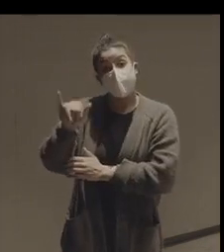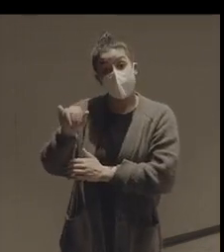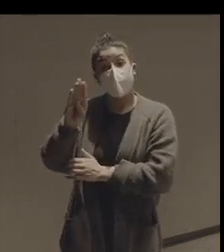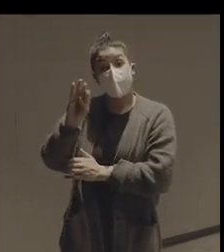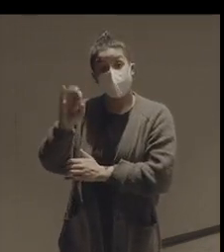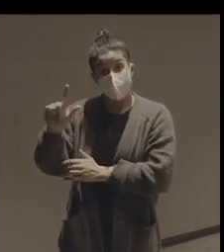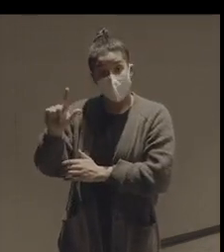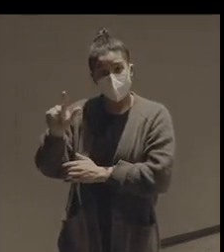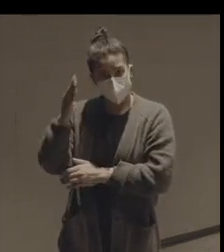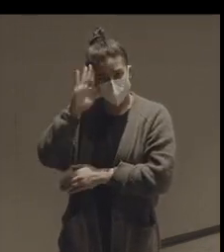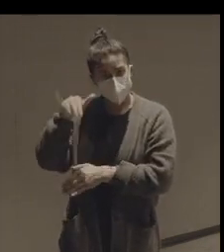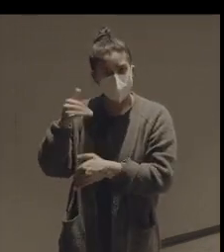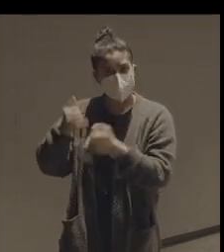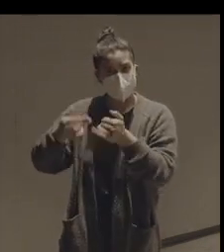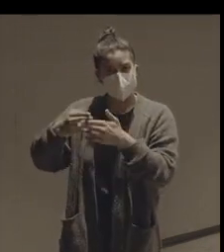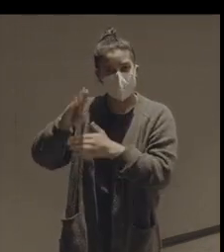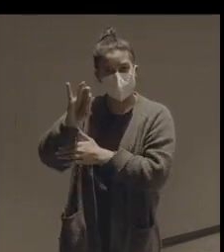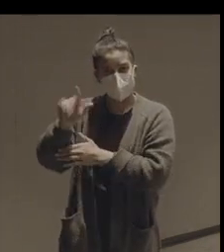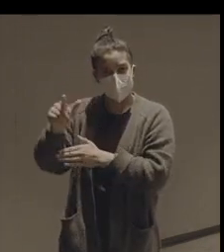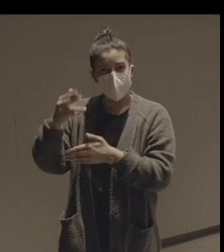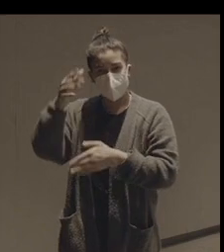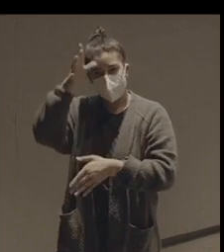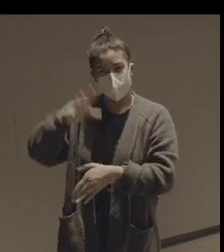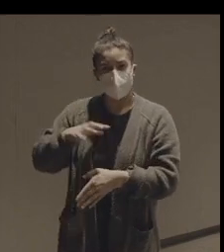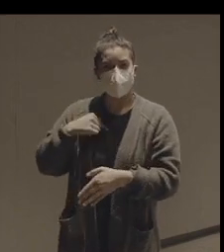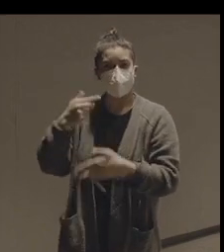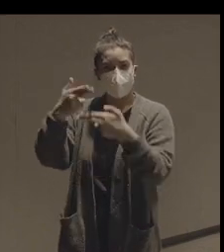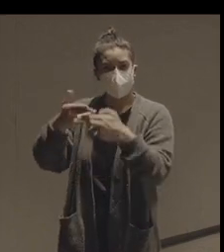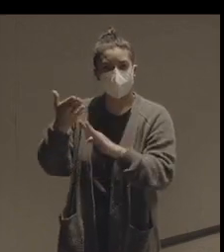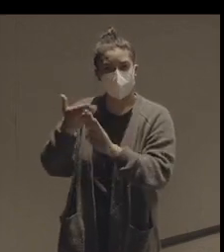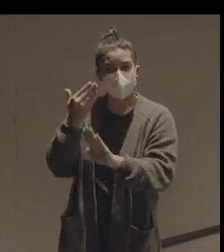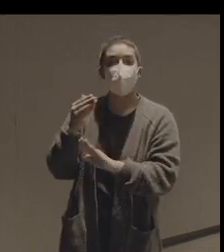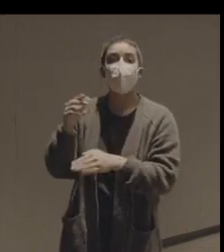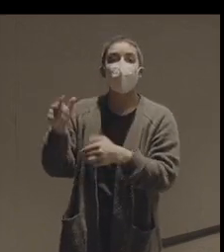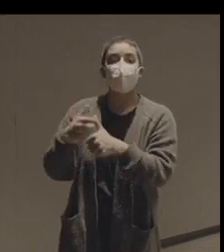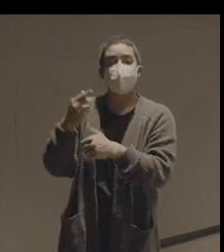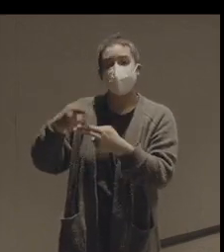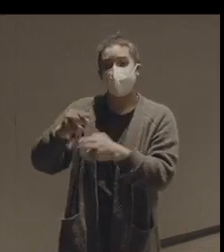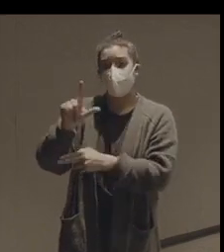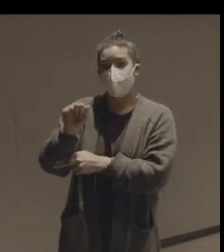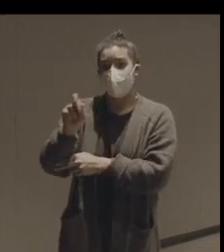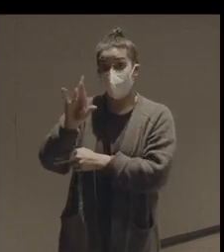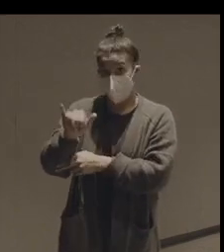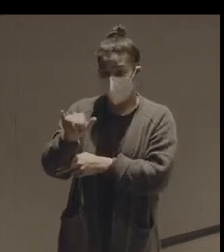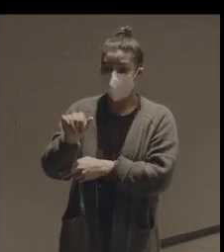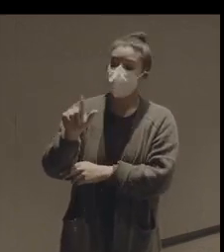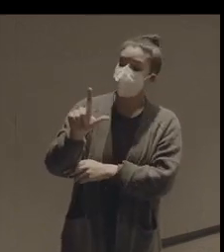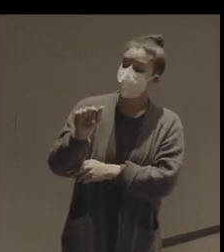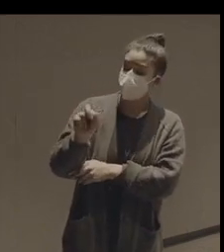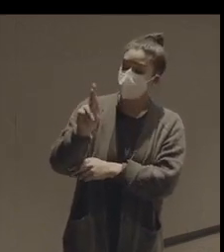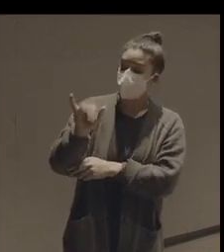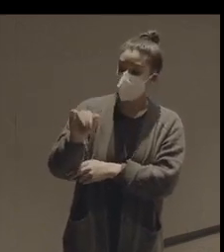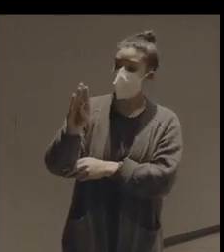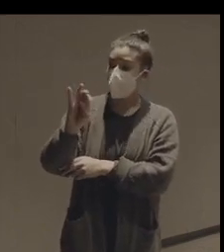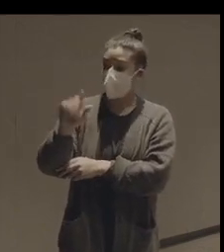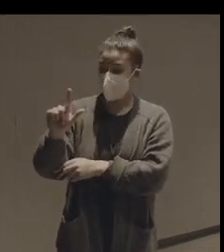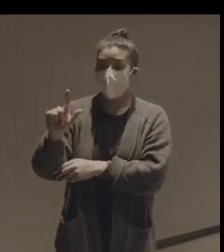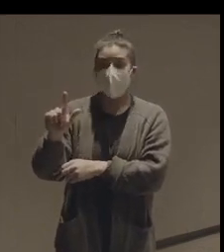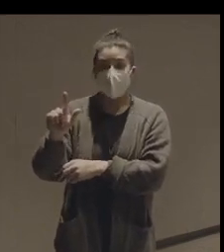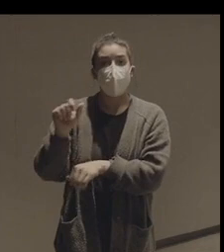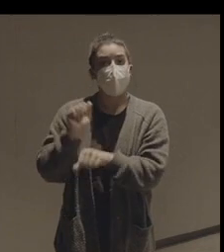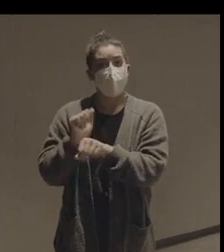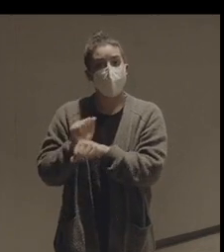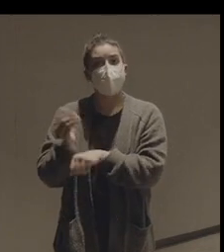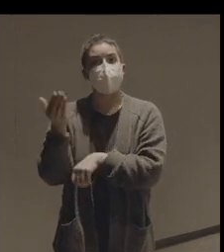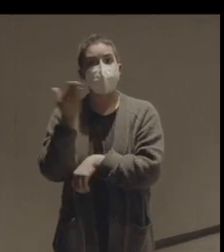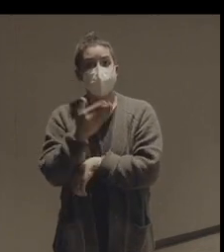He's known for his glass boxes and vapor drawings and maintains a studio in Venice, California, and also a studio up